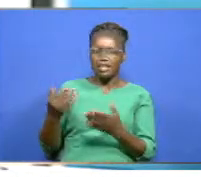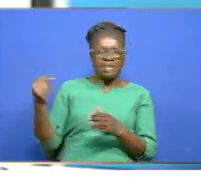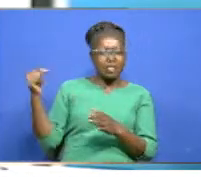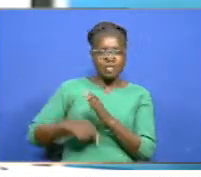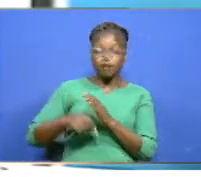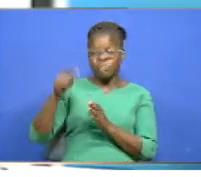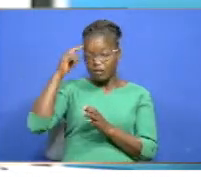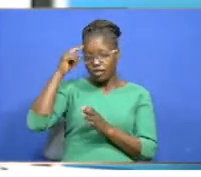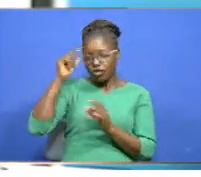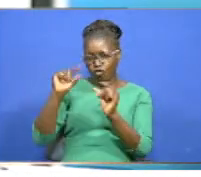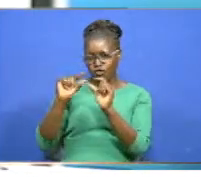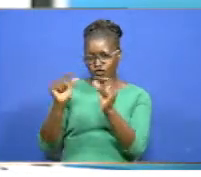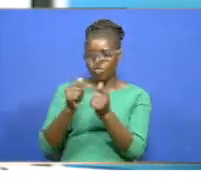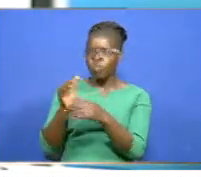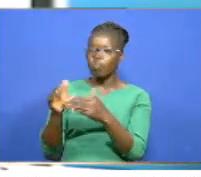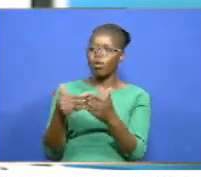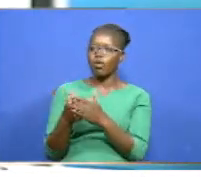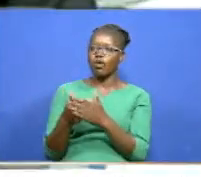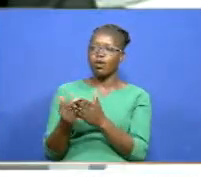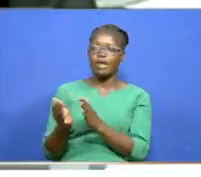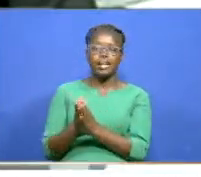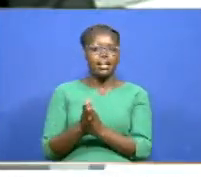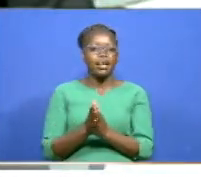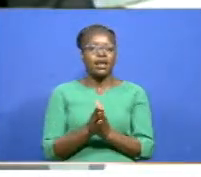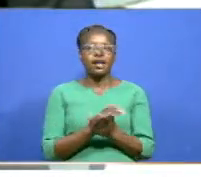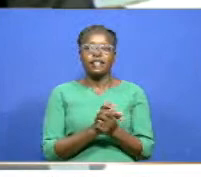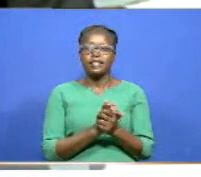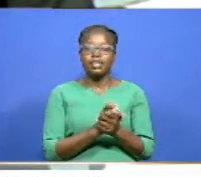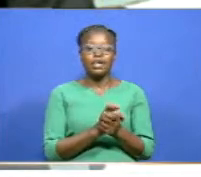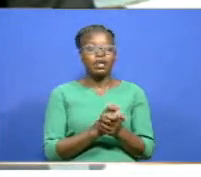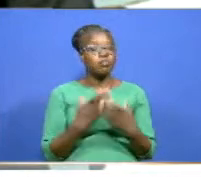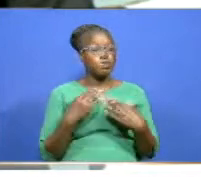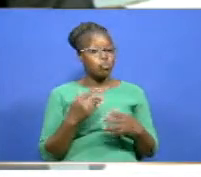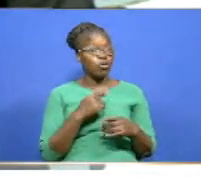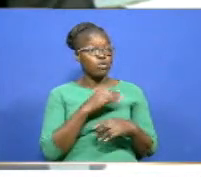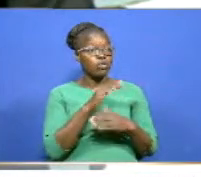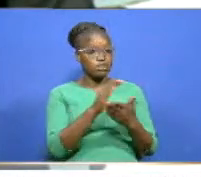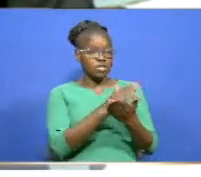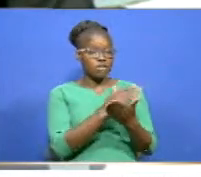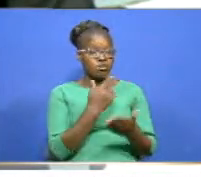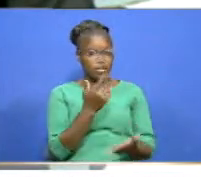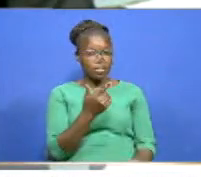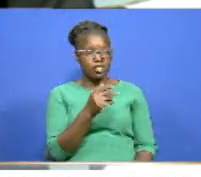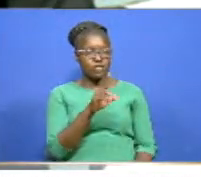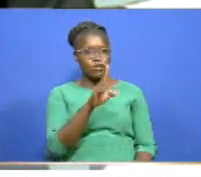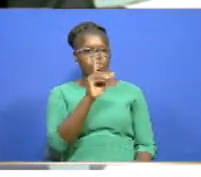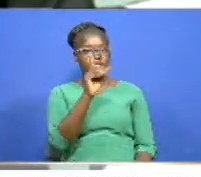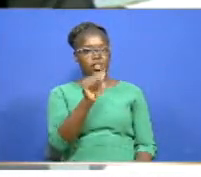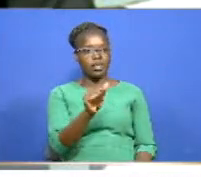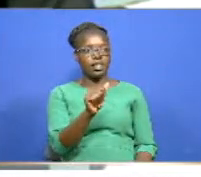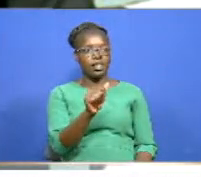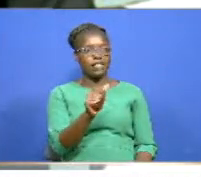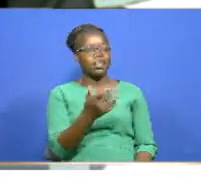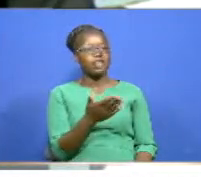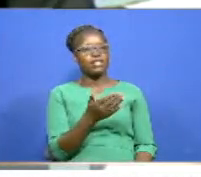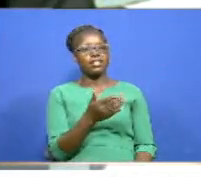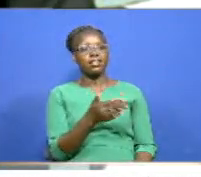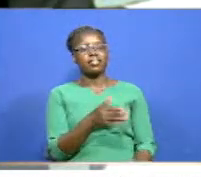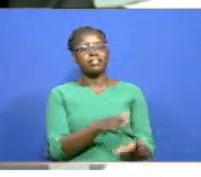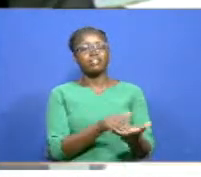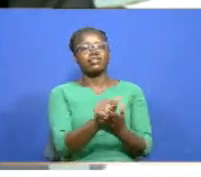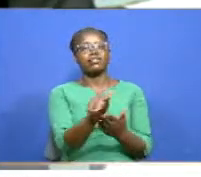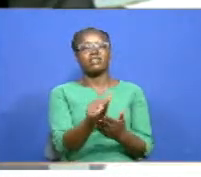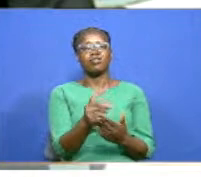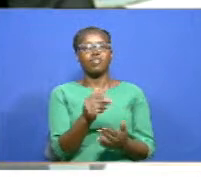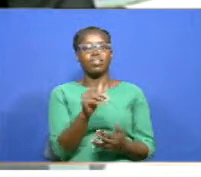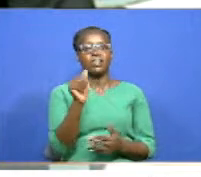of that whole grouping. And indeed, and some pundits have argued that UDA is there to spoil the party for ANC, Ford